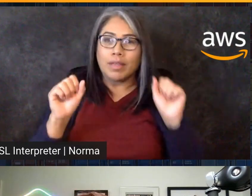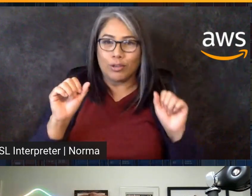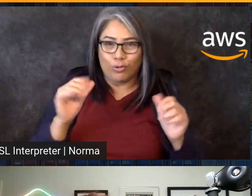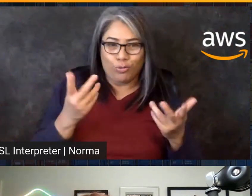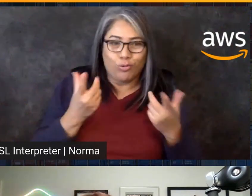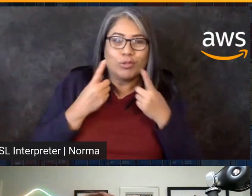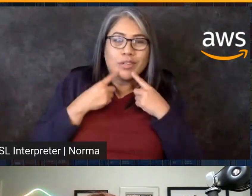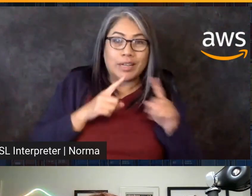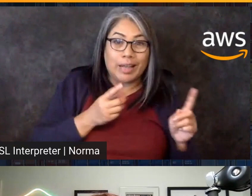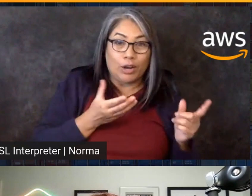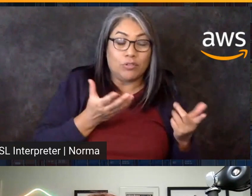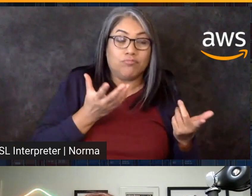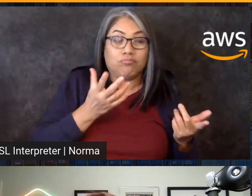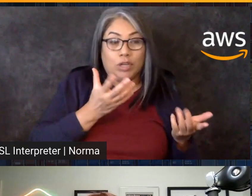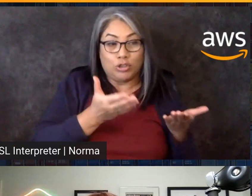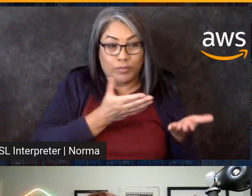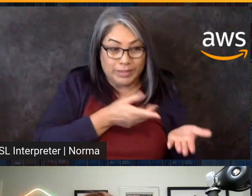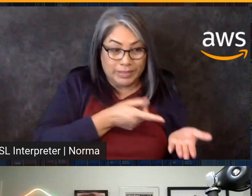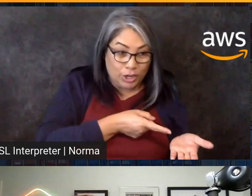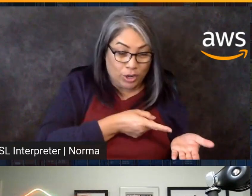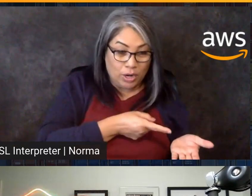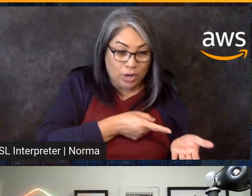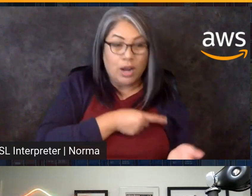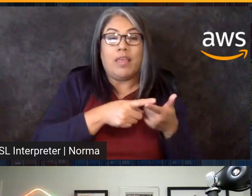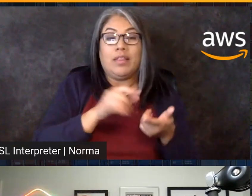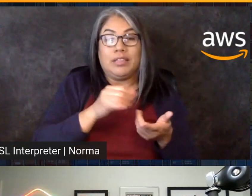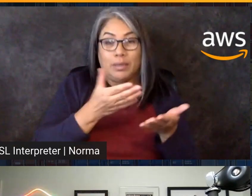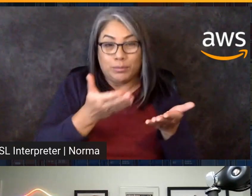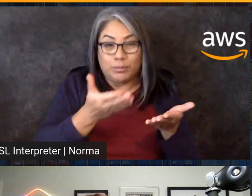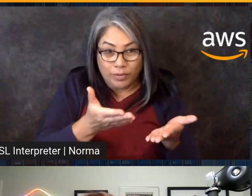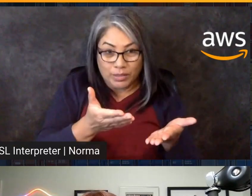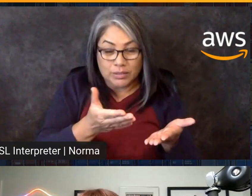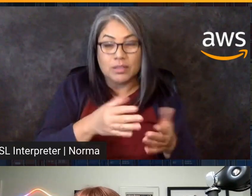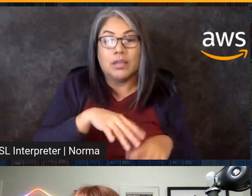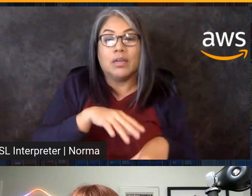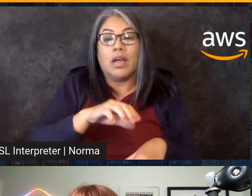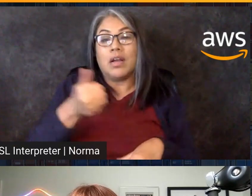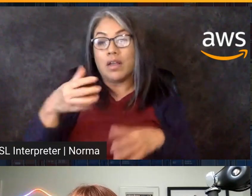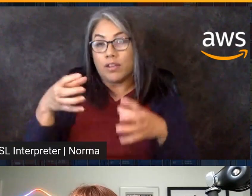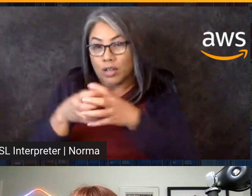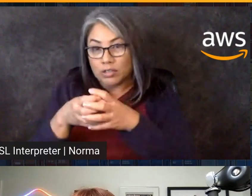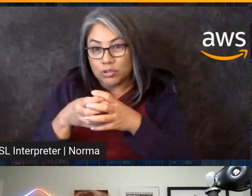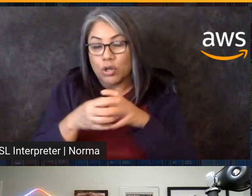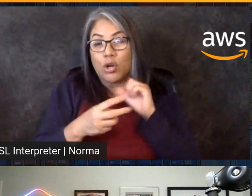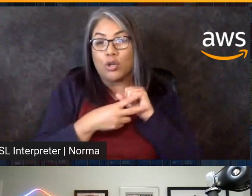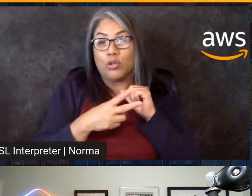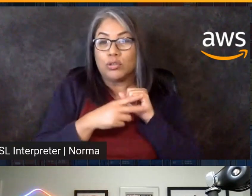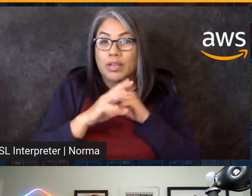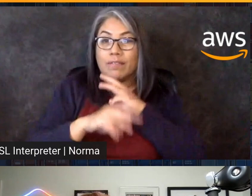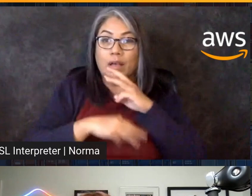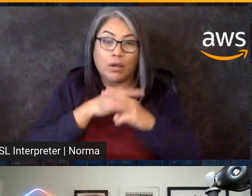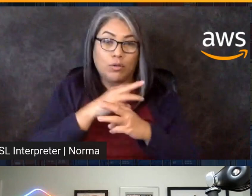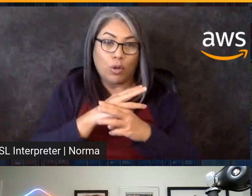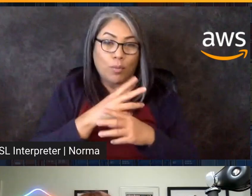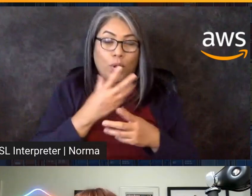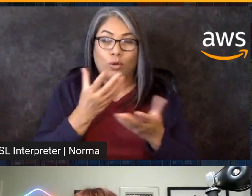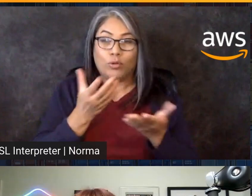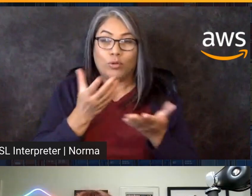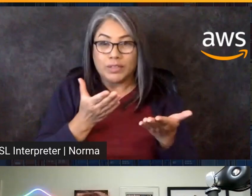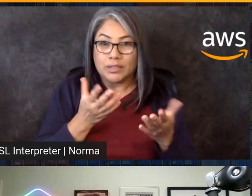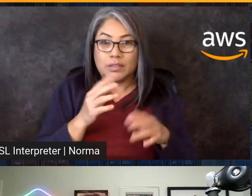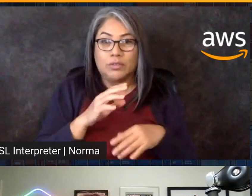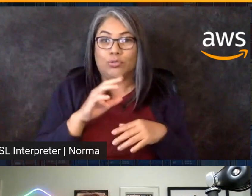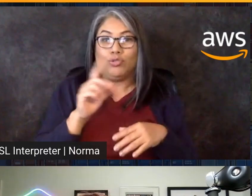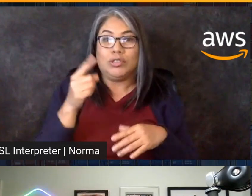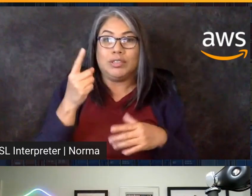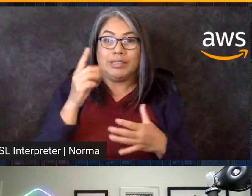cluster, you just declare a service in the same service in another cluster, you say they're global services. If the cluster, you just connect the